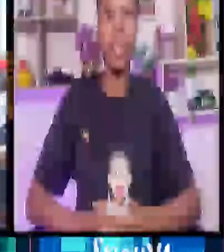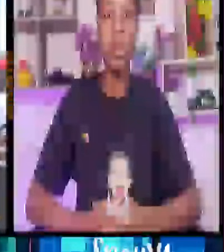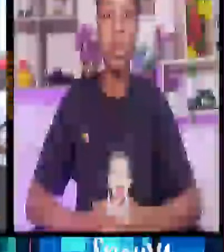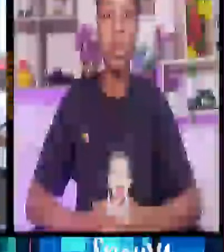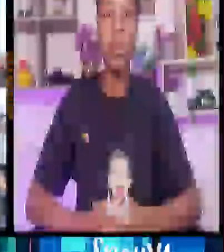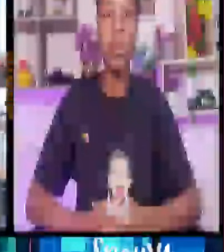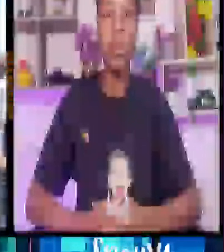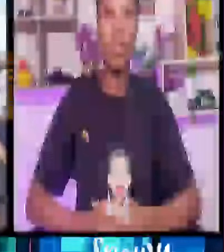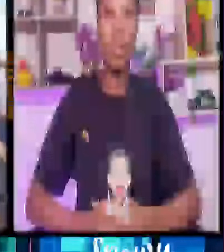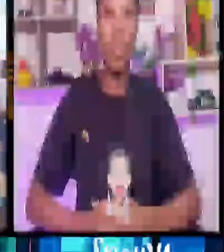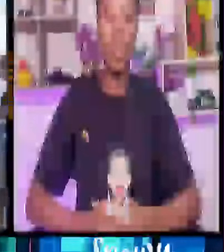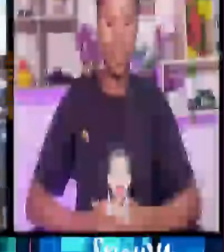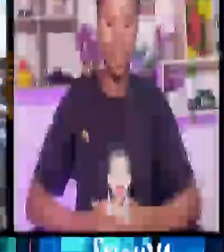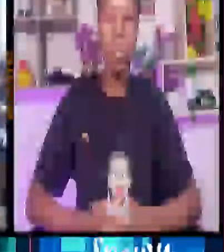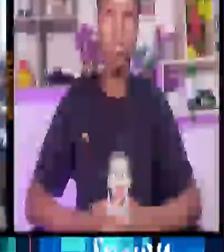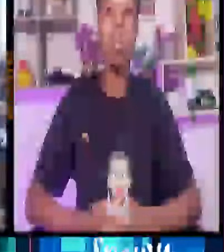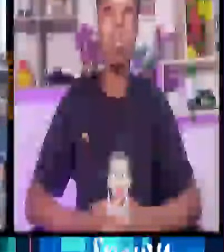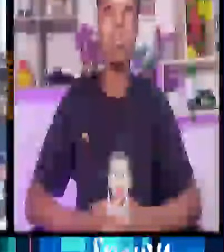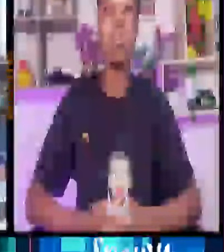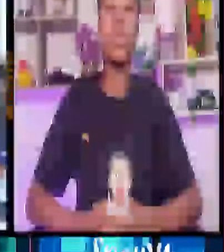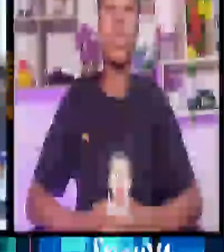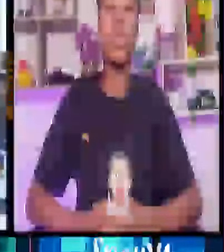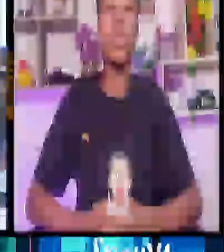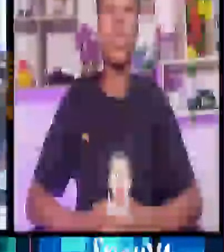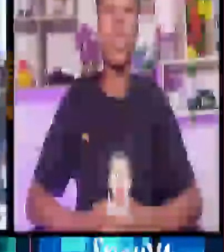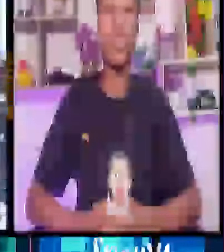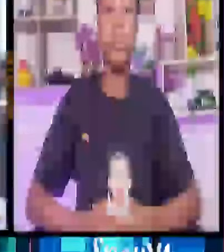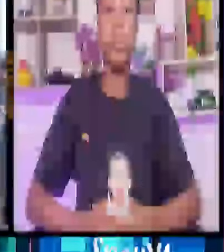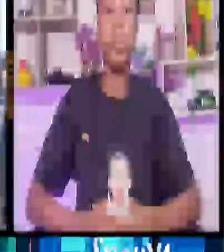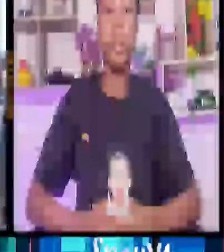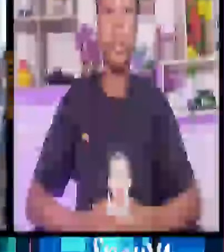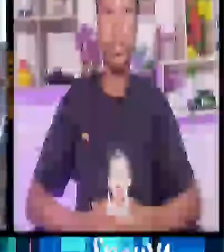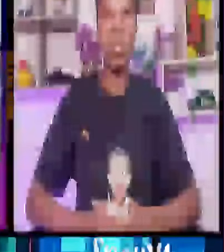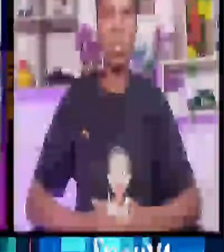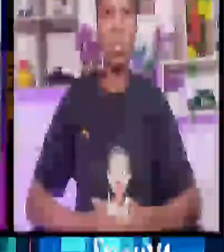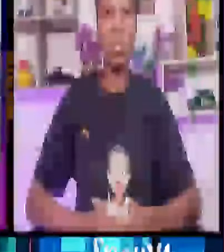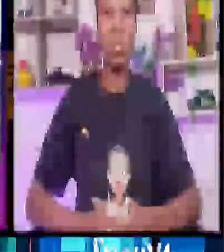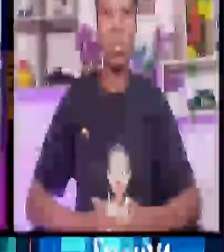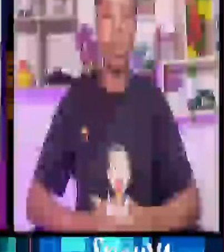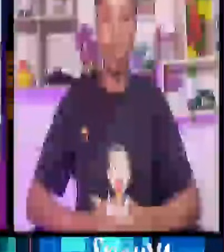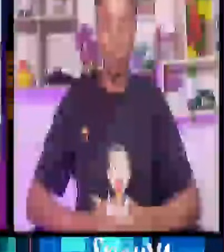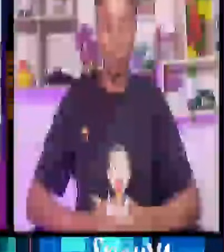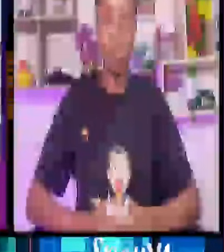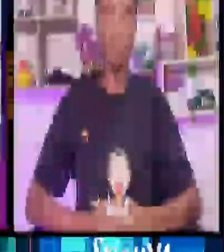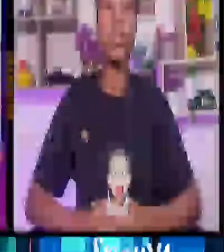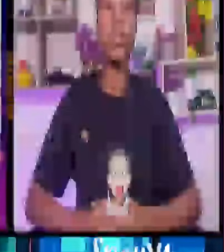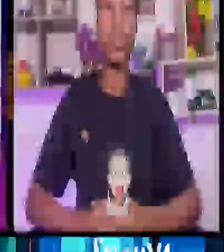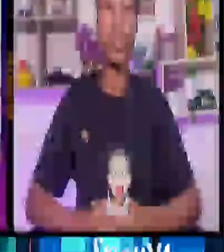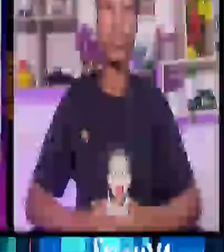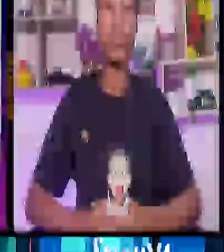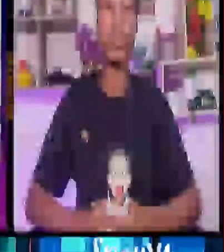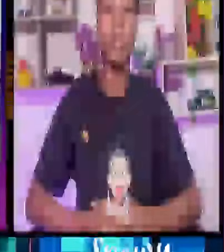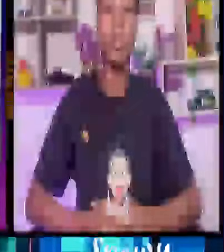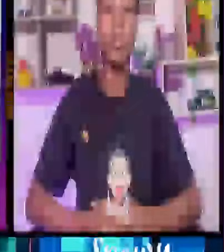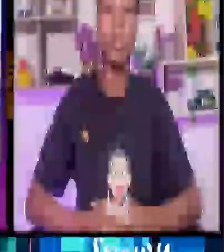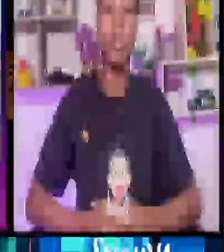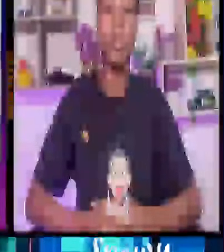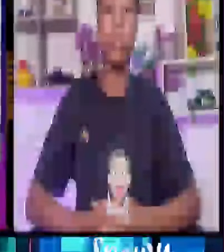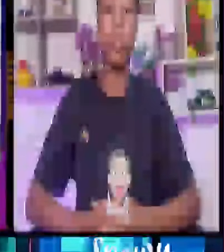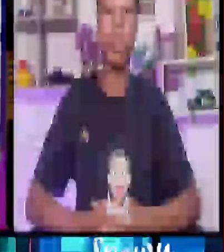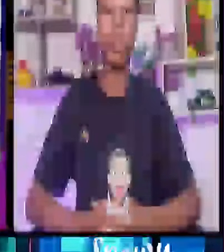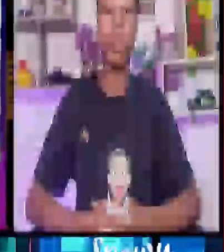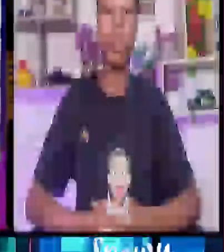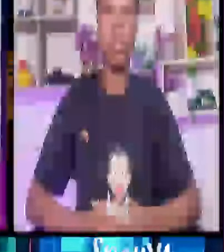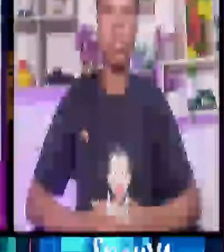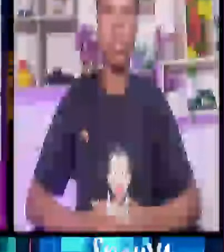use the precious airtime that multimedia is. Miracles, are you in any way saying that in any of the vice